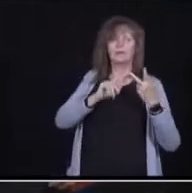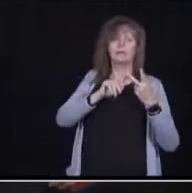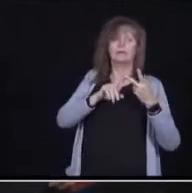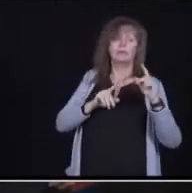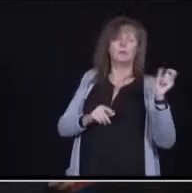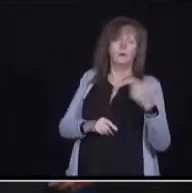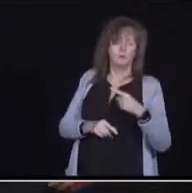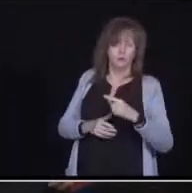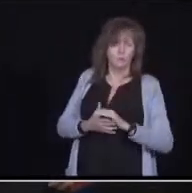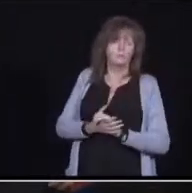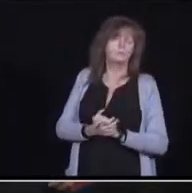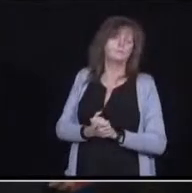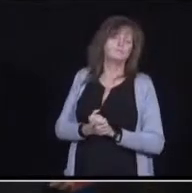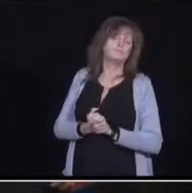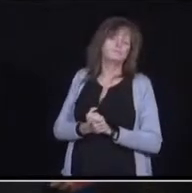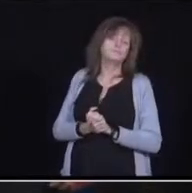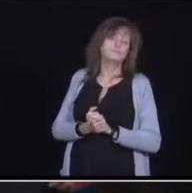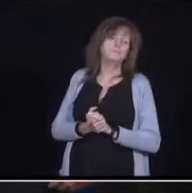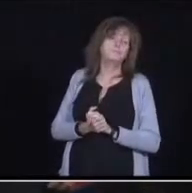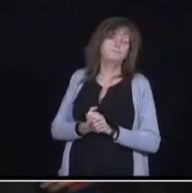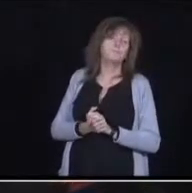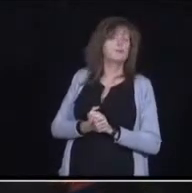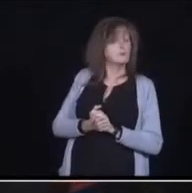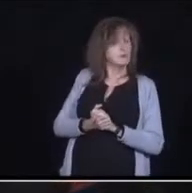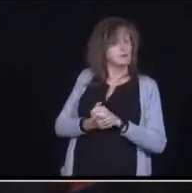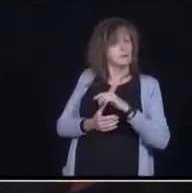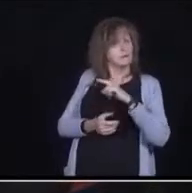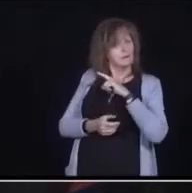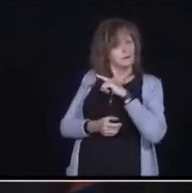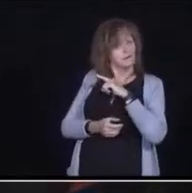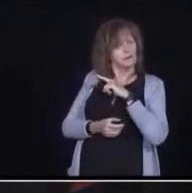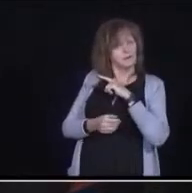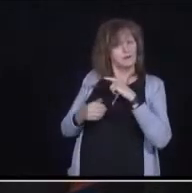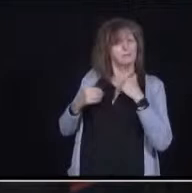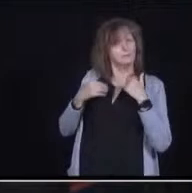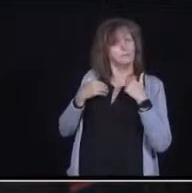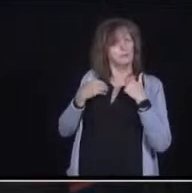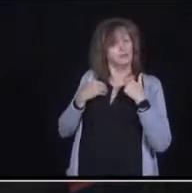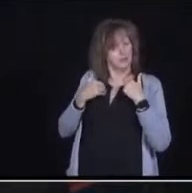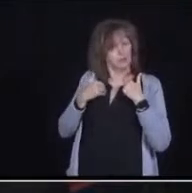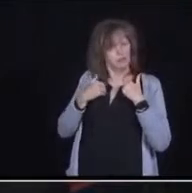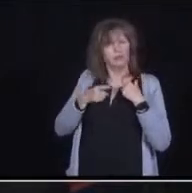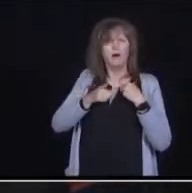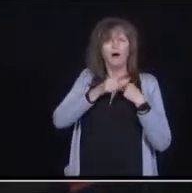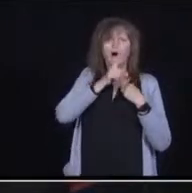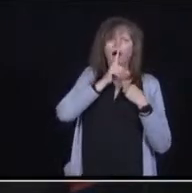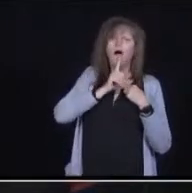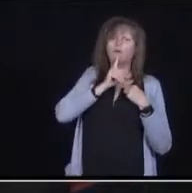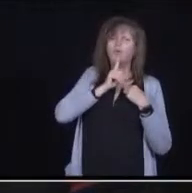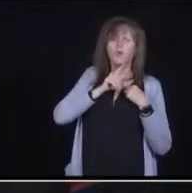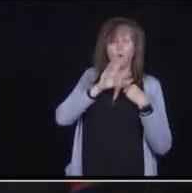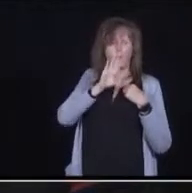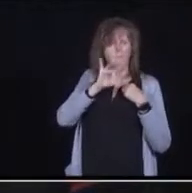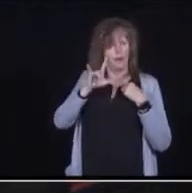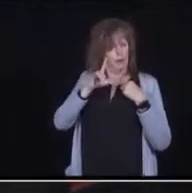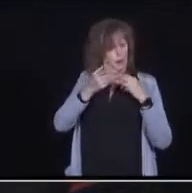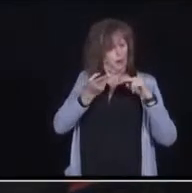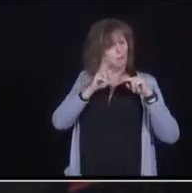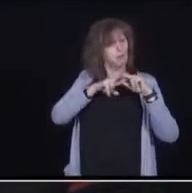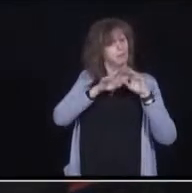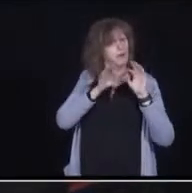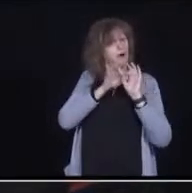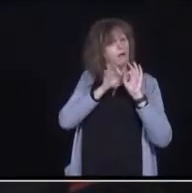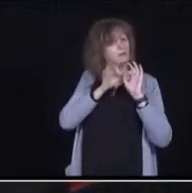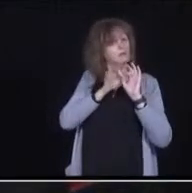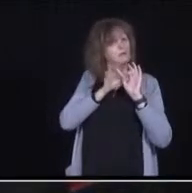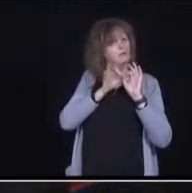Rowe. And we've been getting a number of complaints of hydro companies that have been hiking their rates during the pandemic, even after you said there would be some relief.